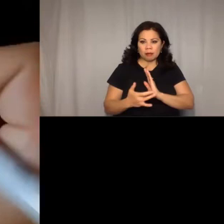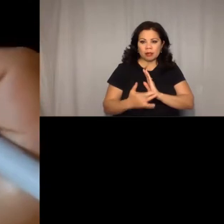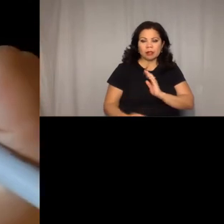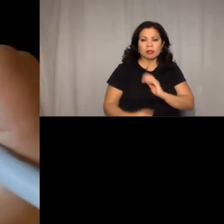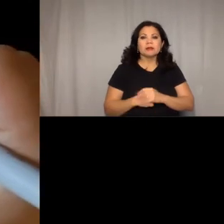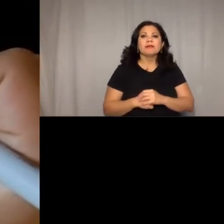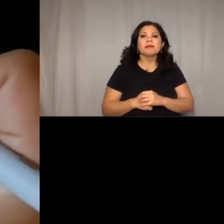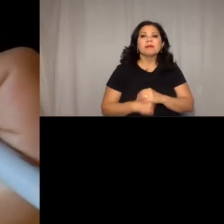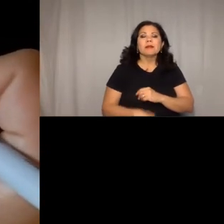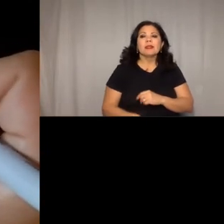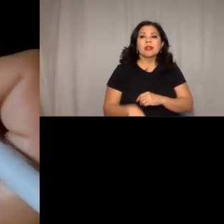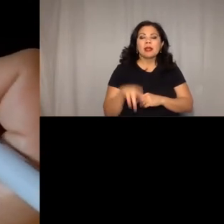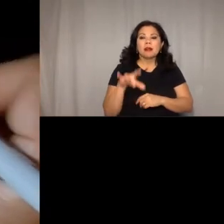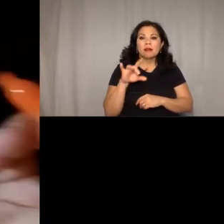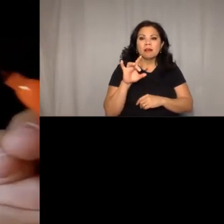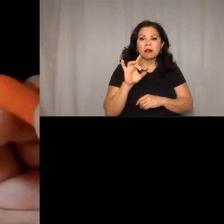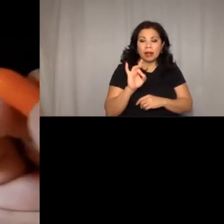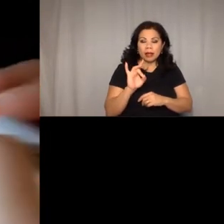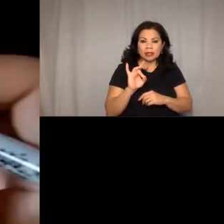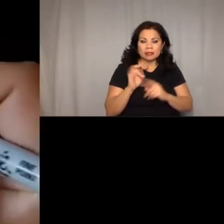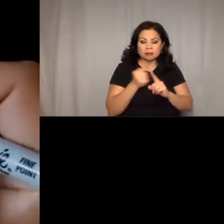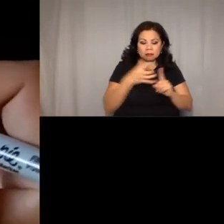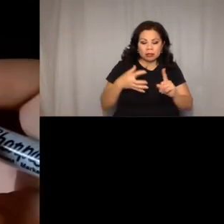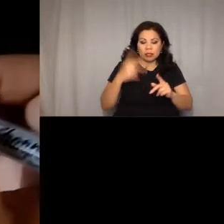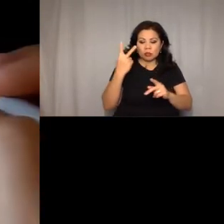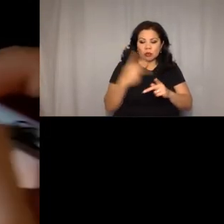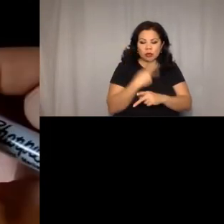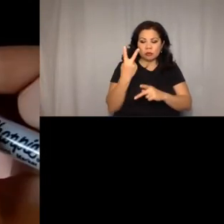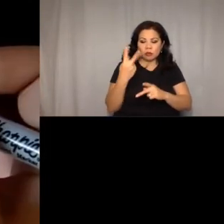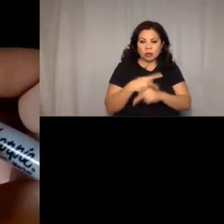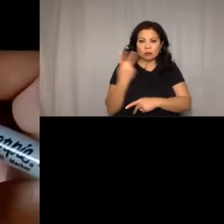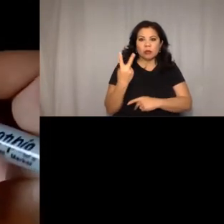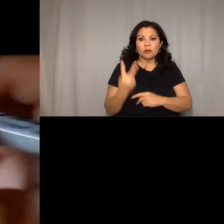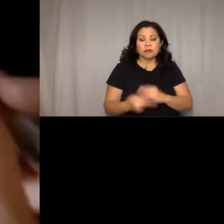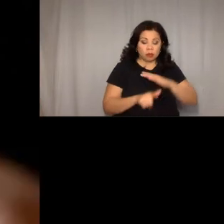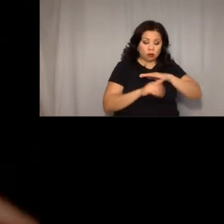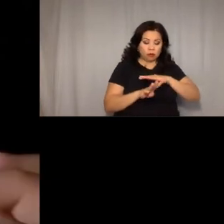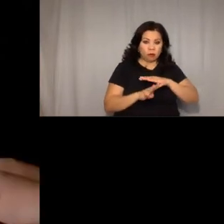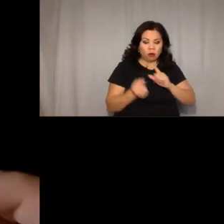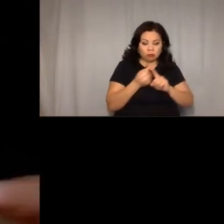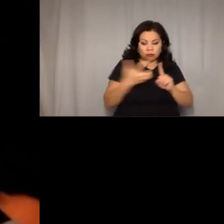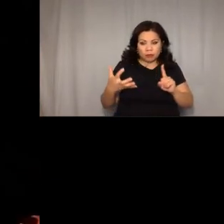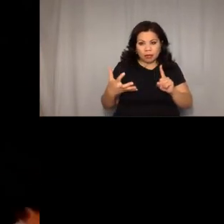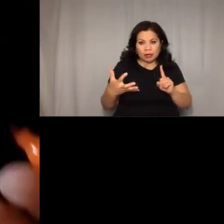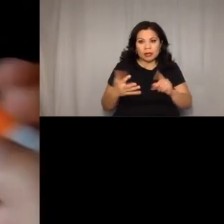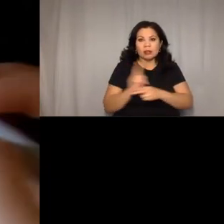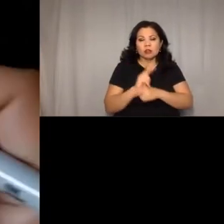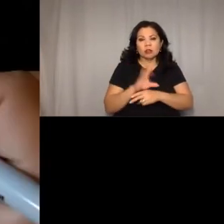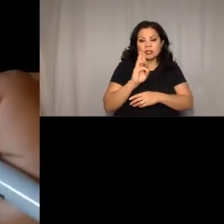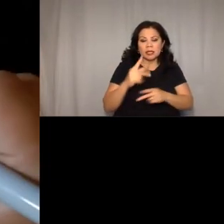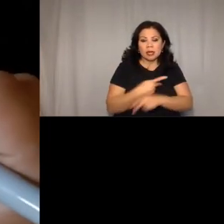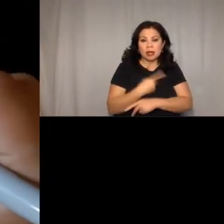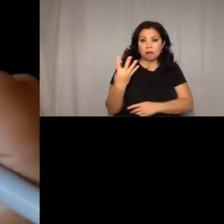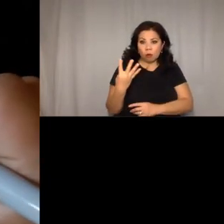Okay, to make 8, I get 2 times 2 times 2. To make 24, I can use 6 times